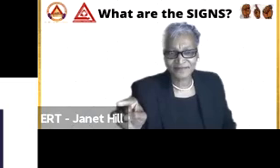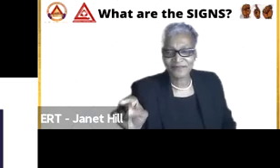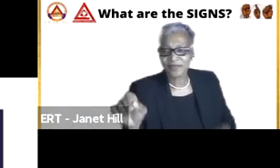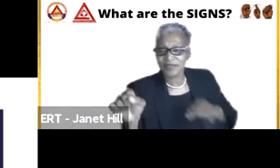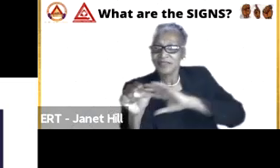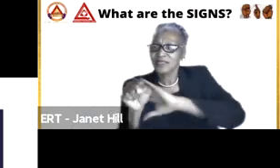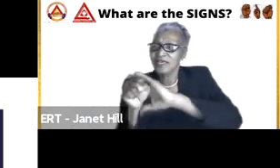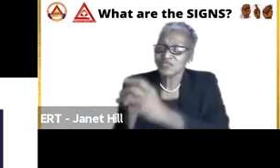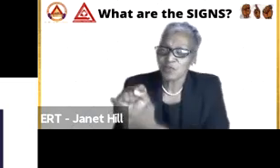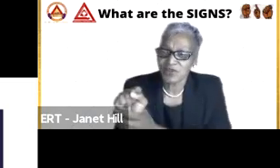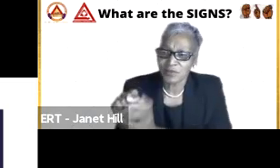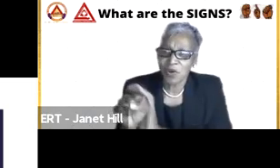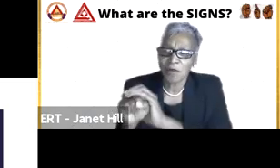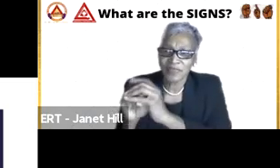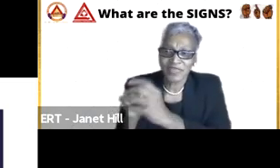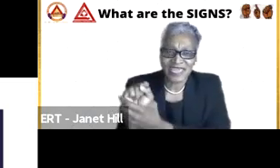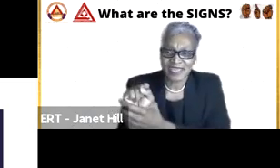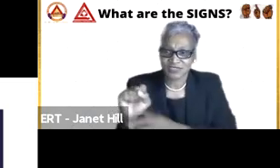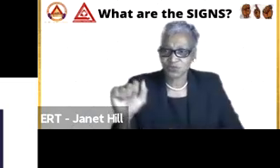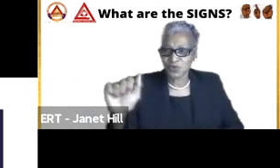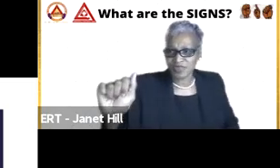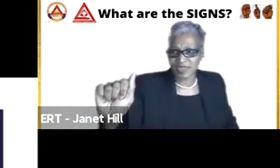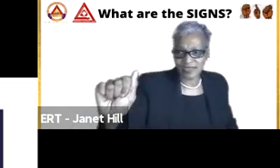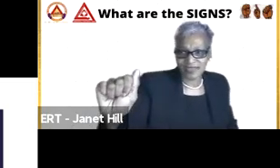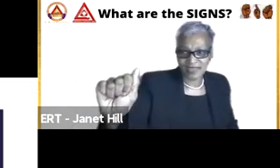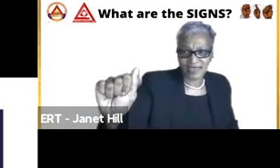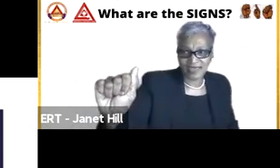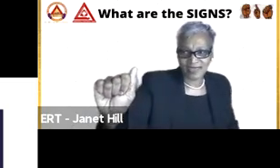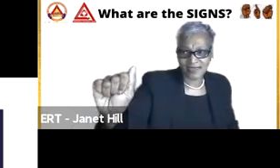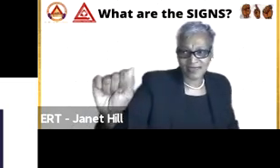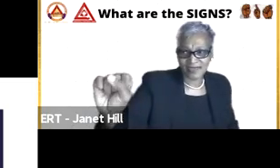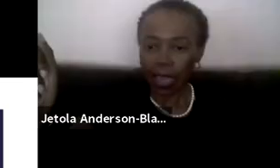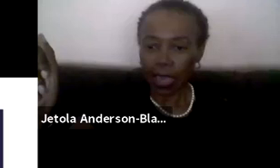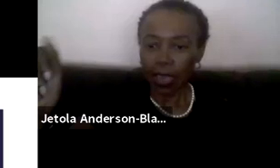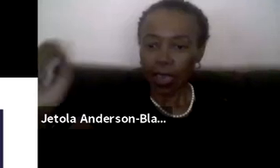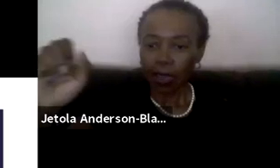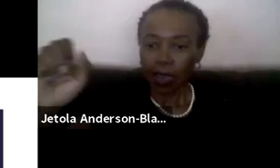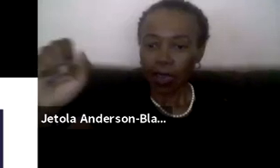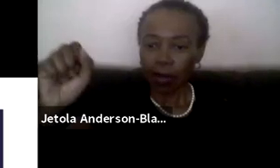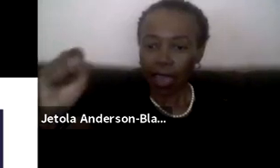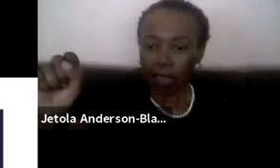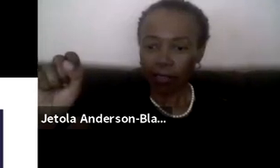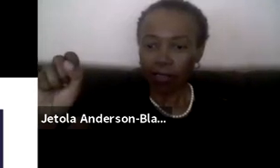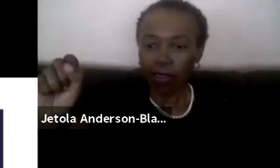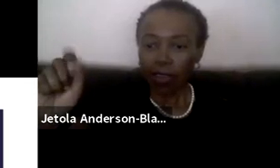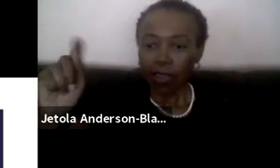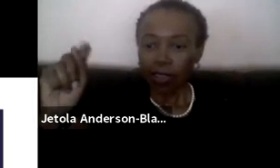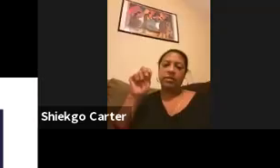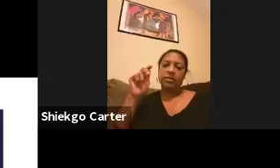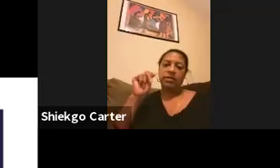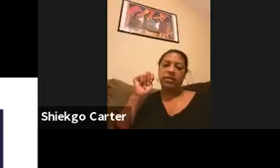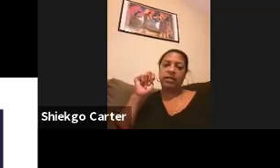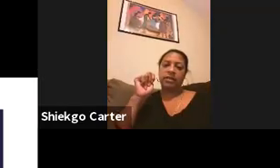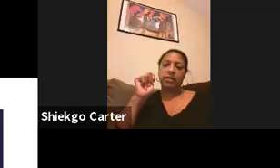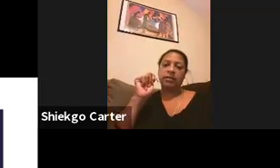Z, the letters that were in the palm of the hands. What were they? A. A. M. S.